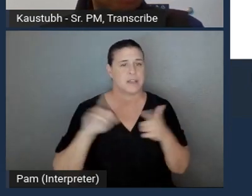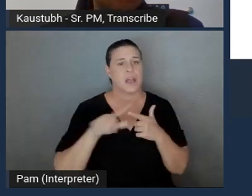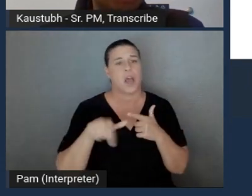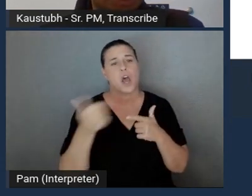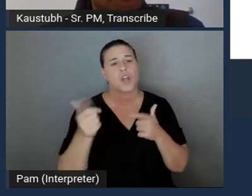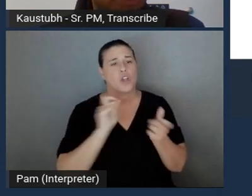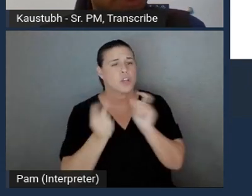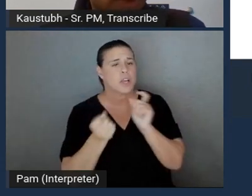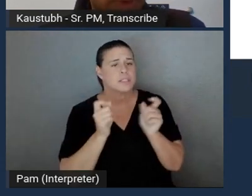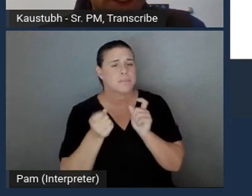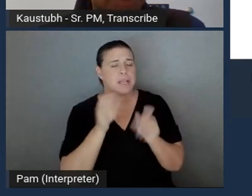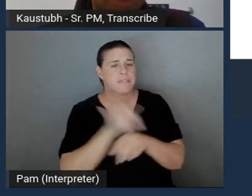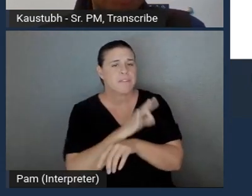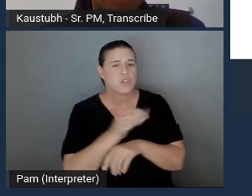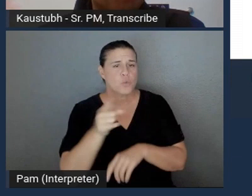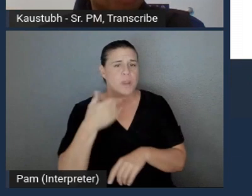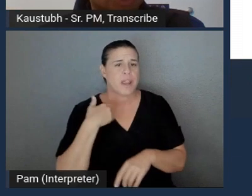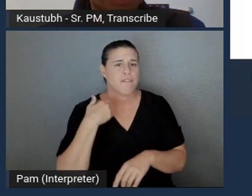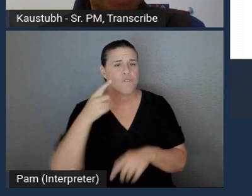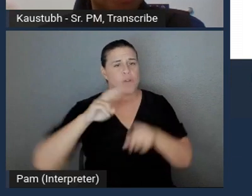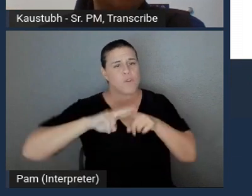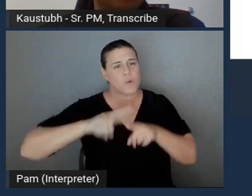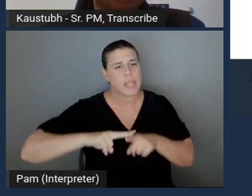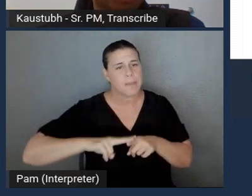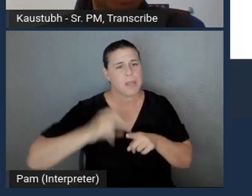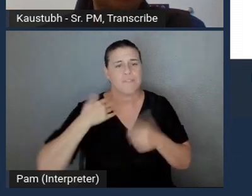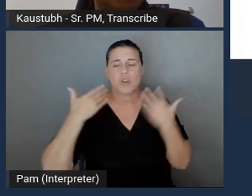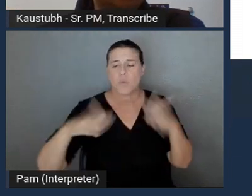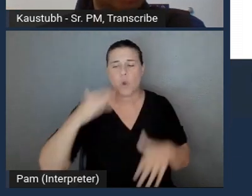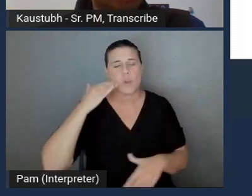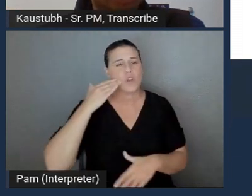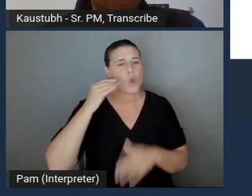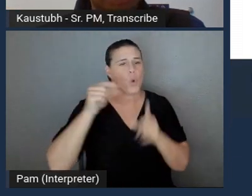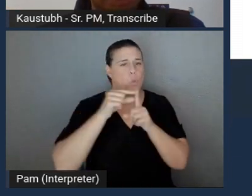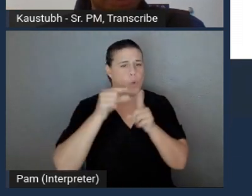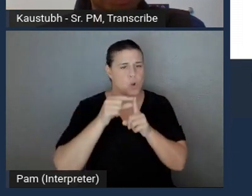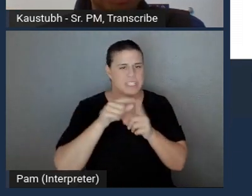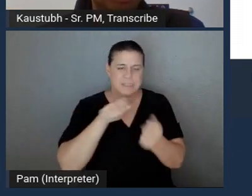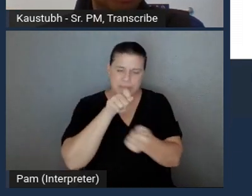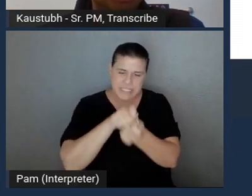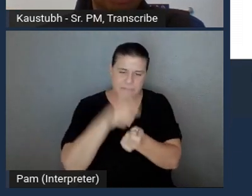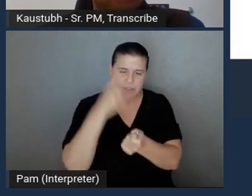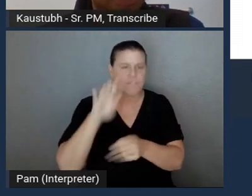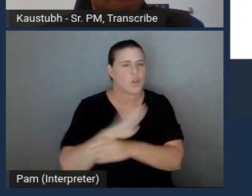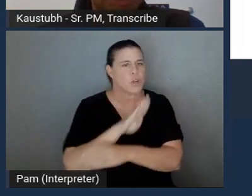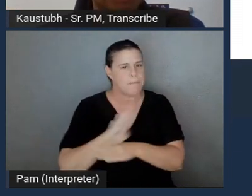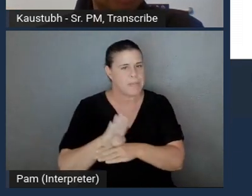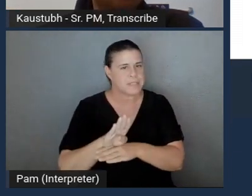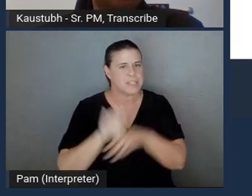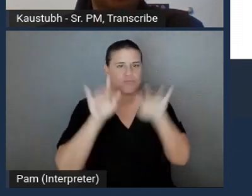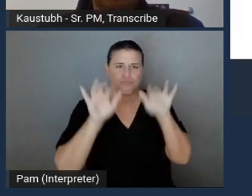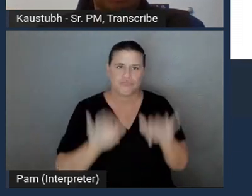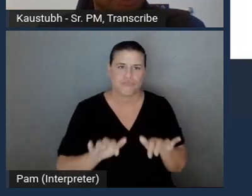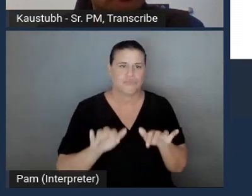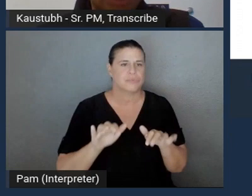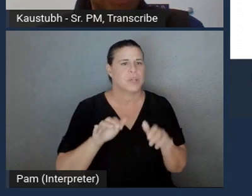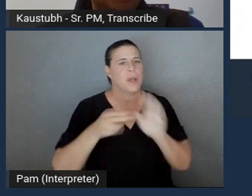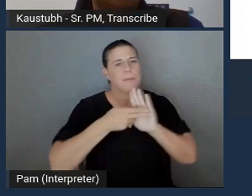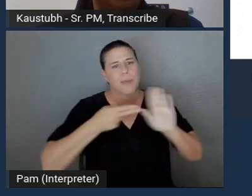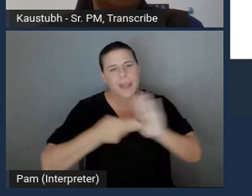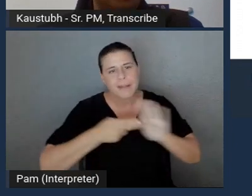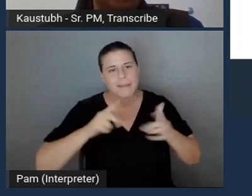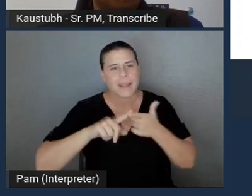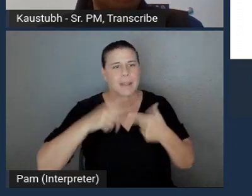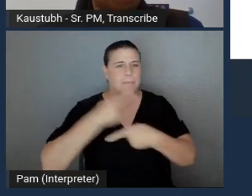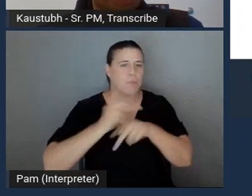customization feature here is custom vocabulary. If you have a glossary of terms that are very specific to your business, like brand names, product names, you can